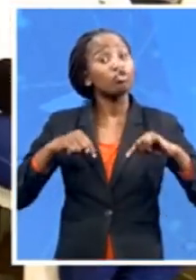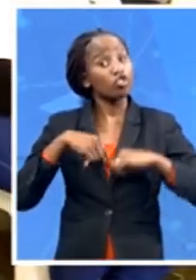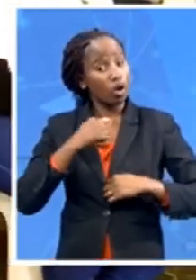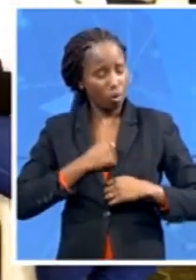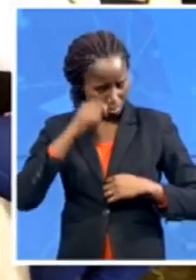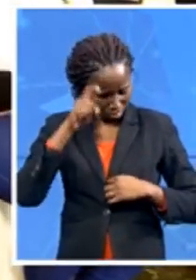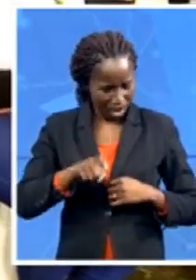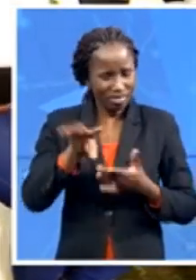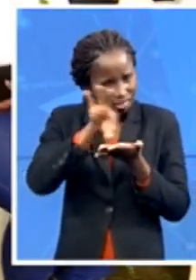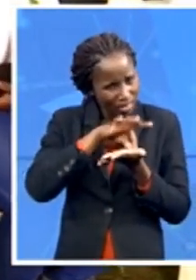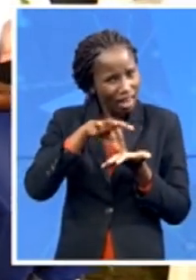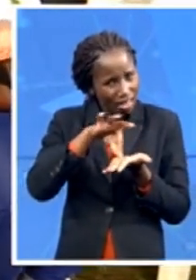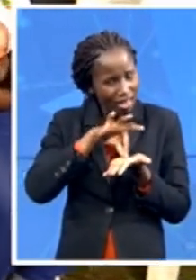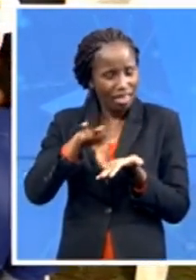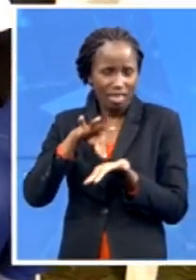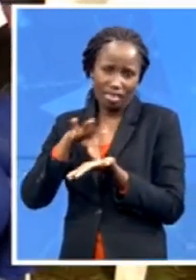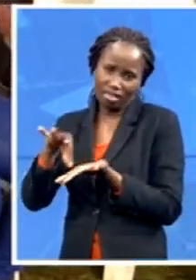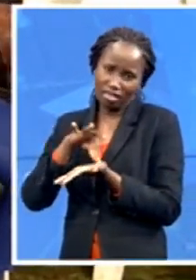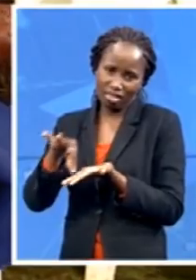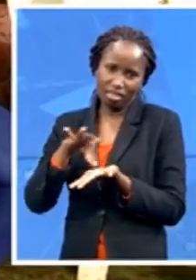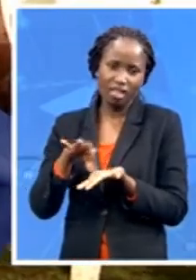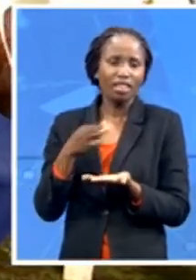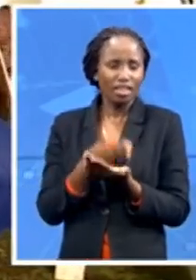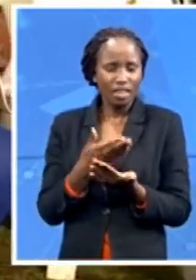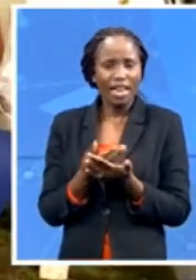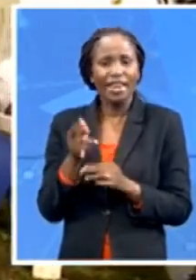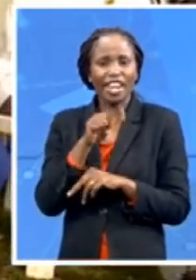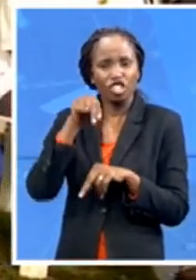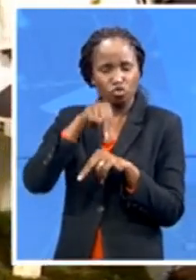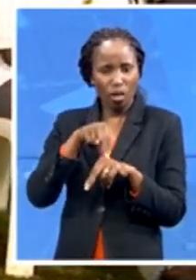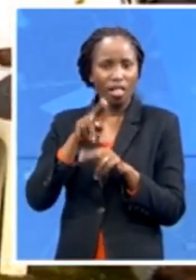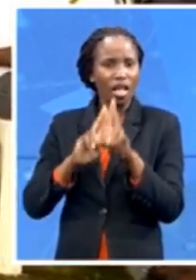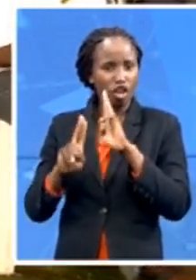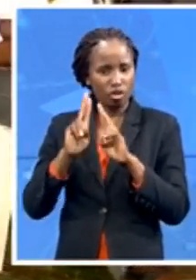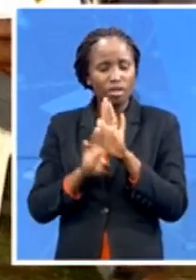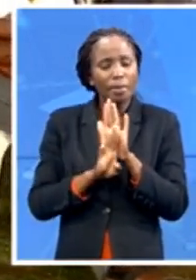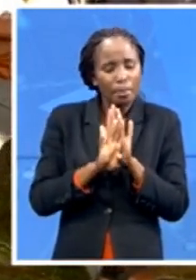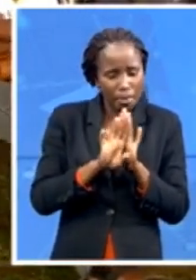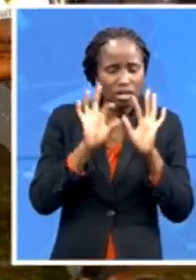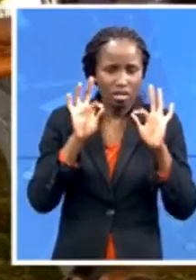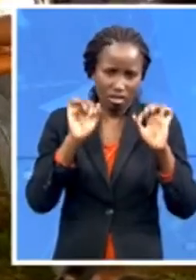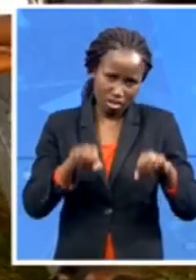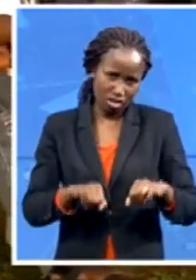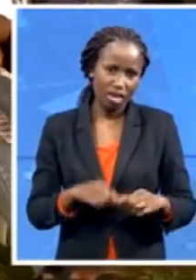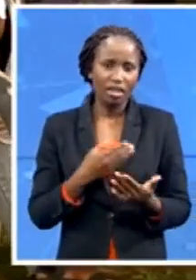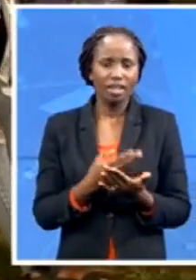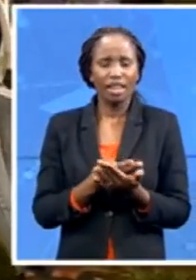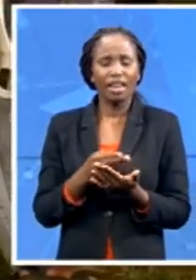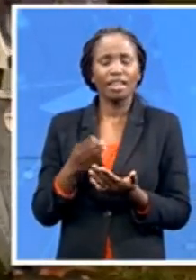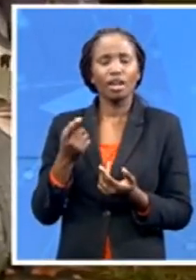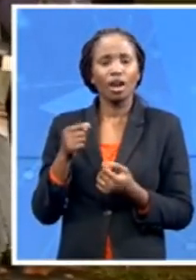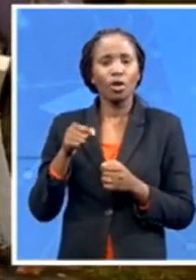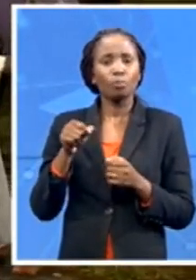our natural heritage, preserving our environment, and restoring our tourism